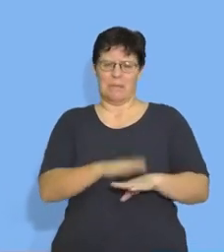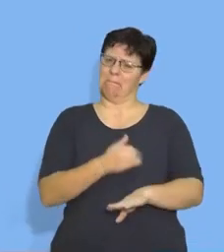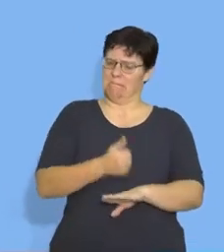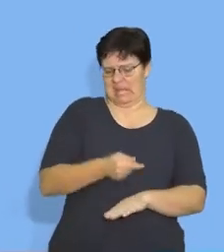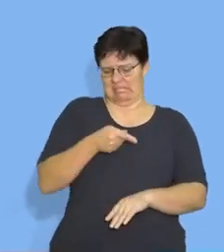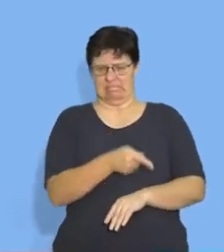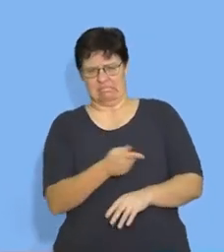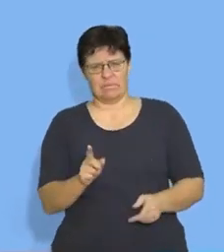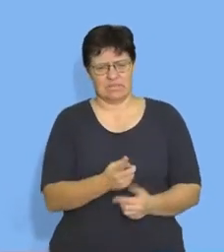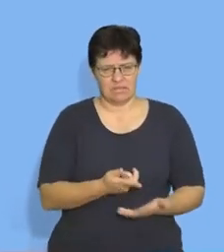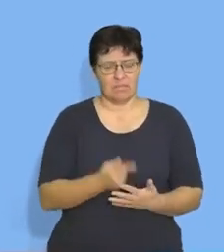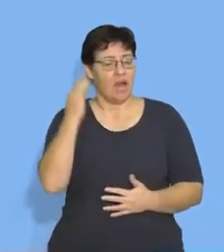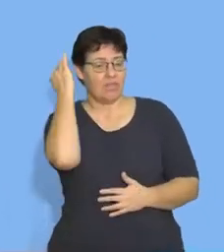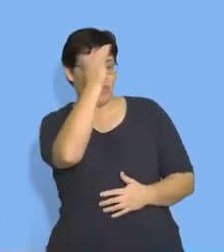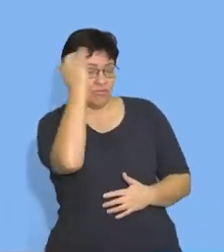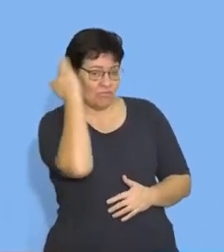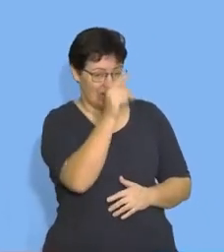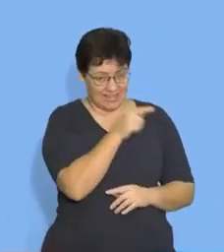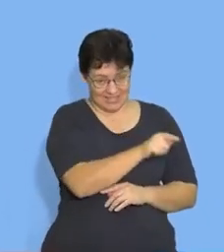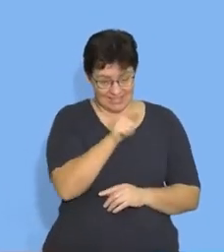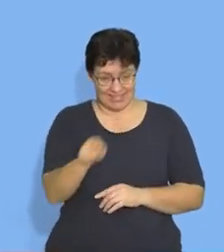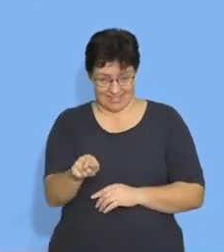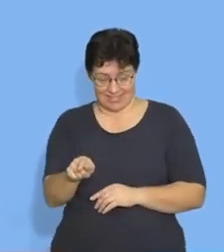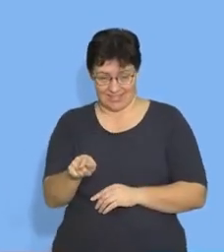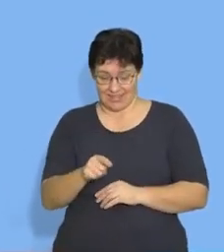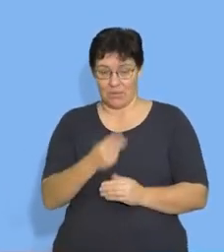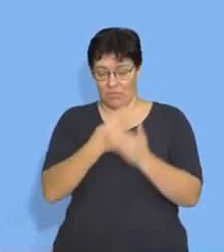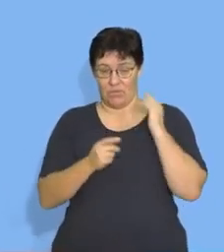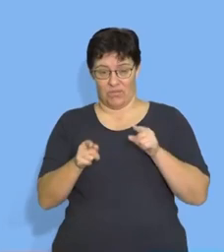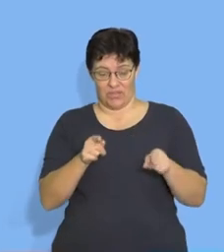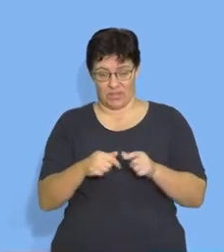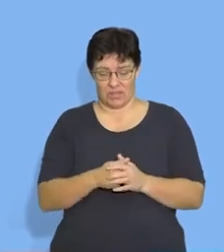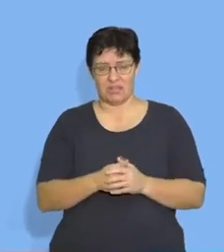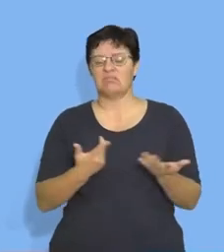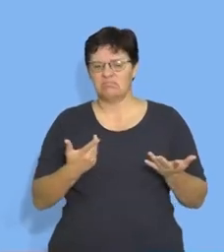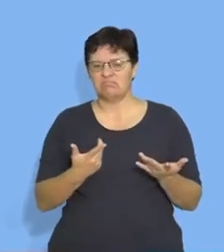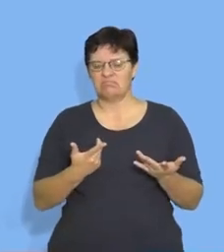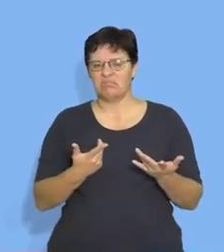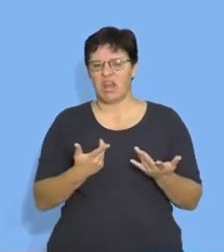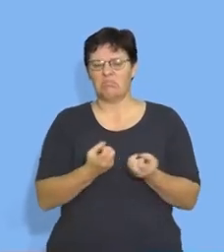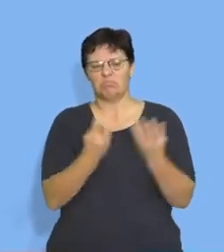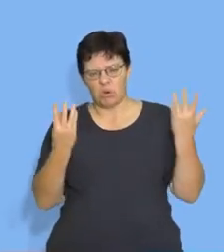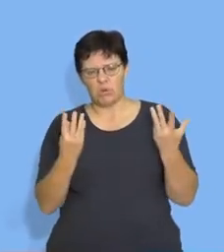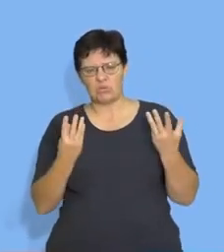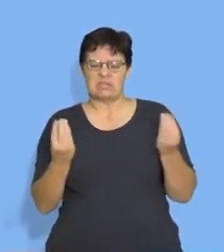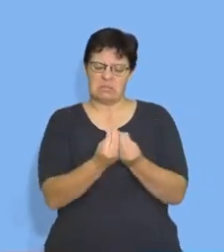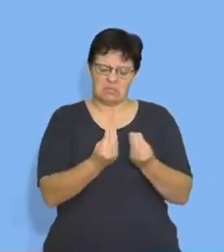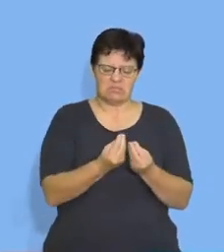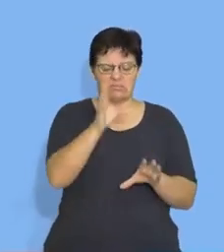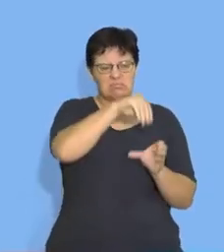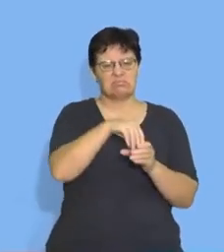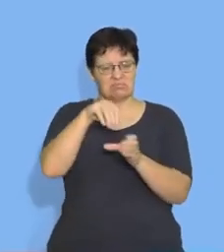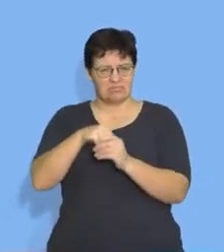We shall look at the theories around acids and bases as some of the common substances that we interact with on a